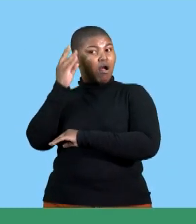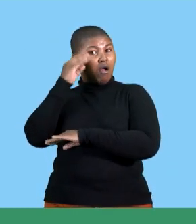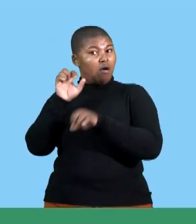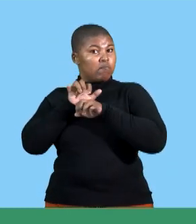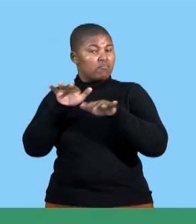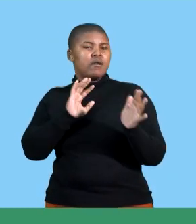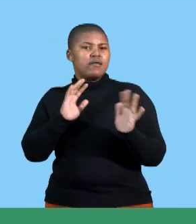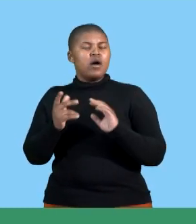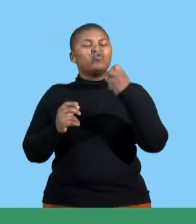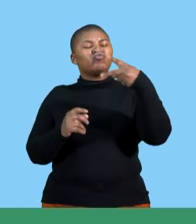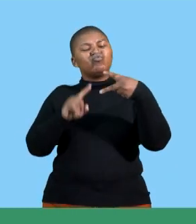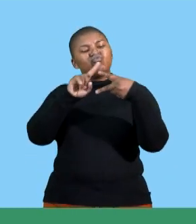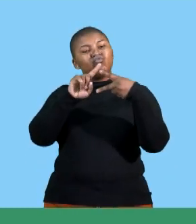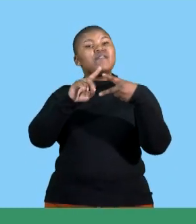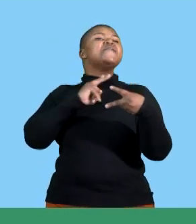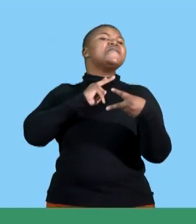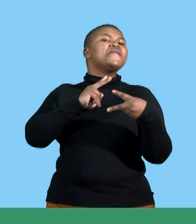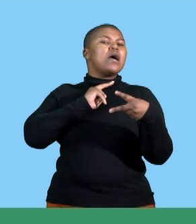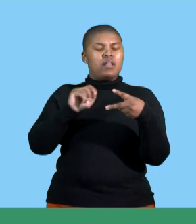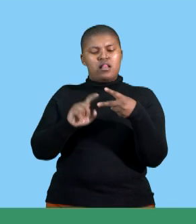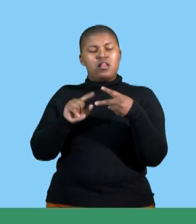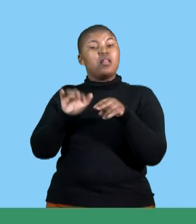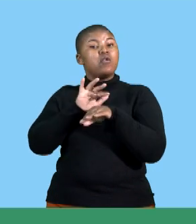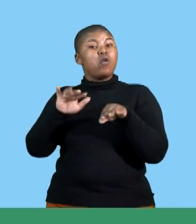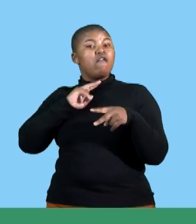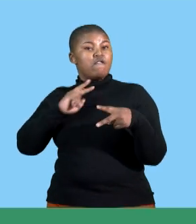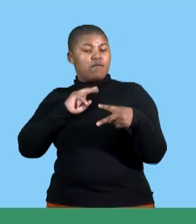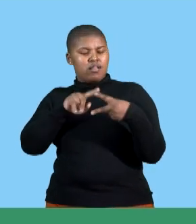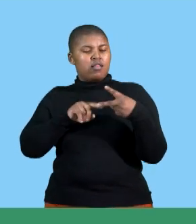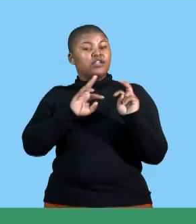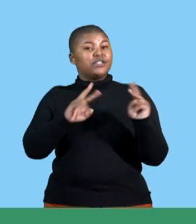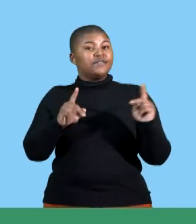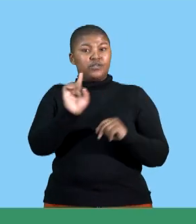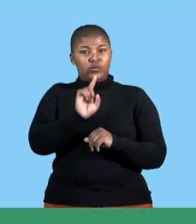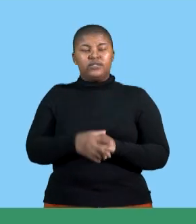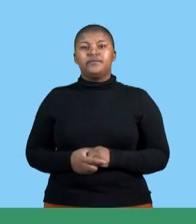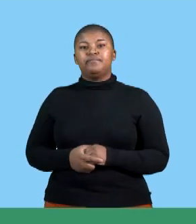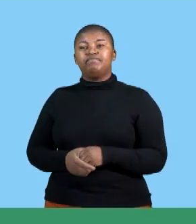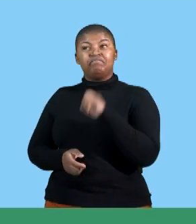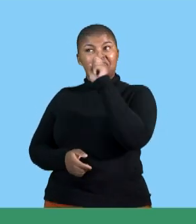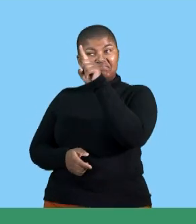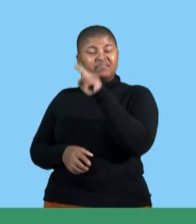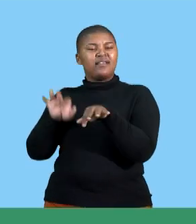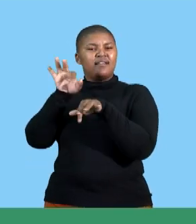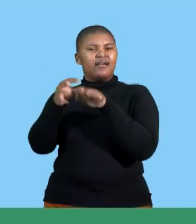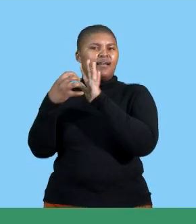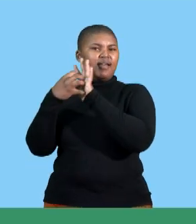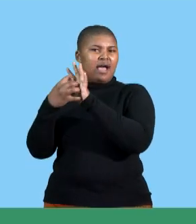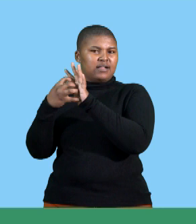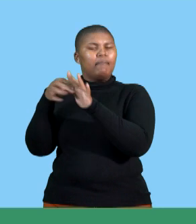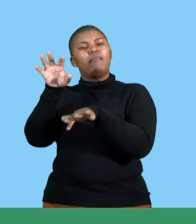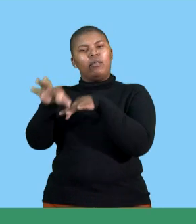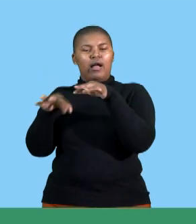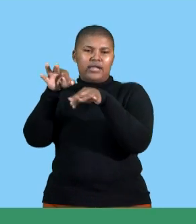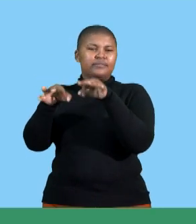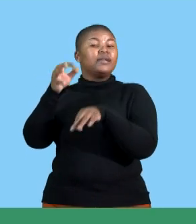presenting information. So there are 2 ways of presenting information. What are the differences between those ways? And we'll be looking at